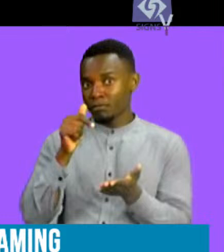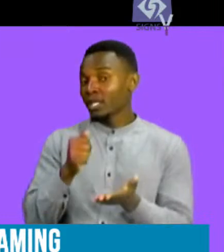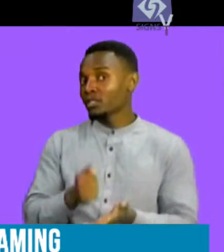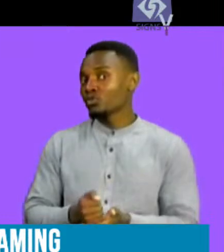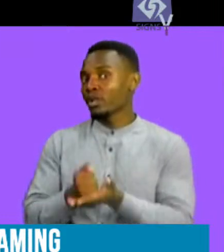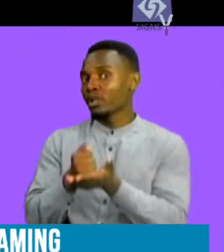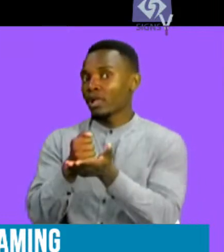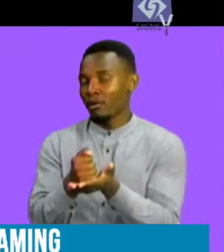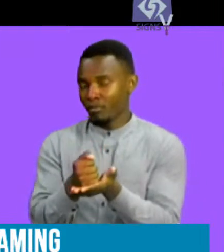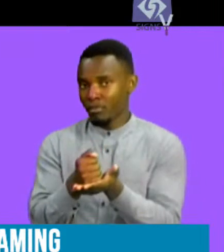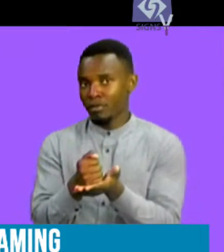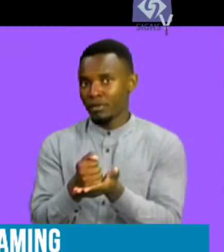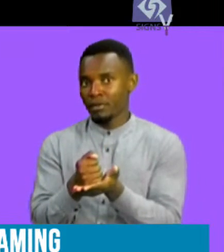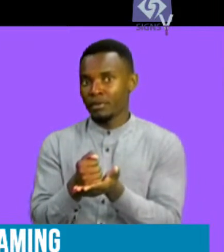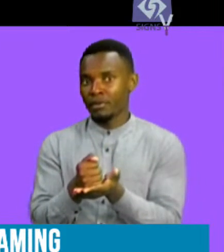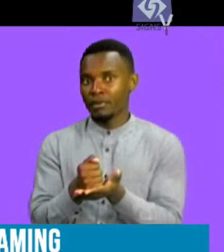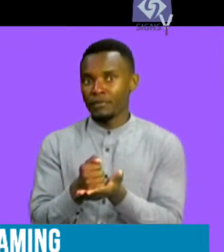in